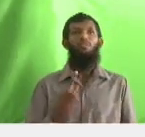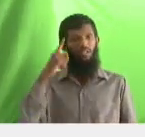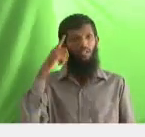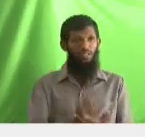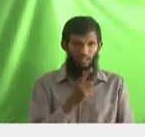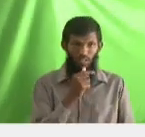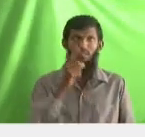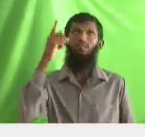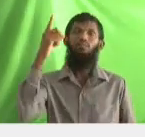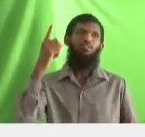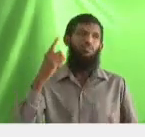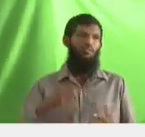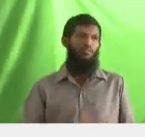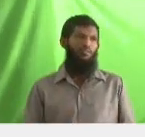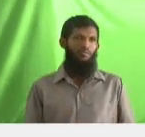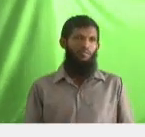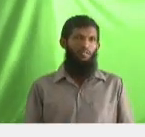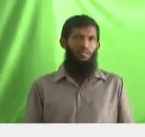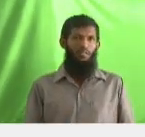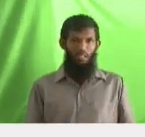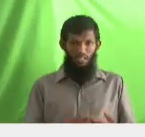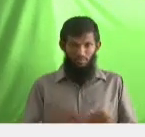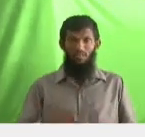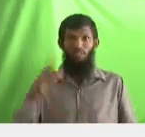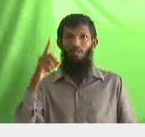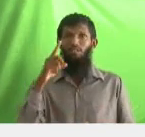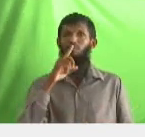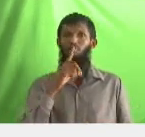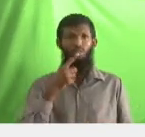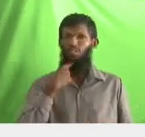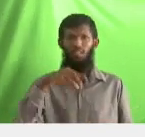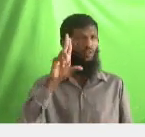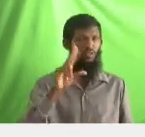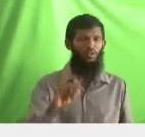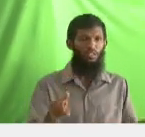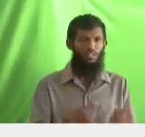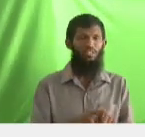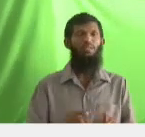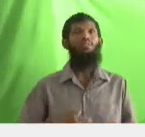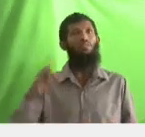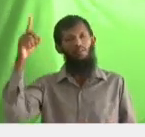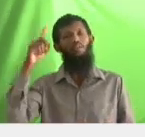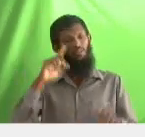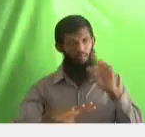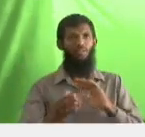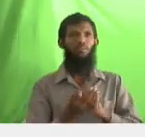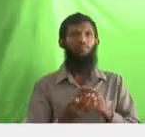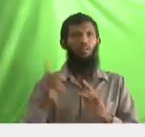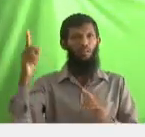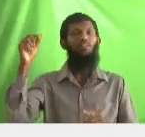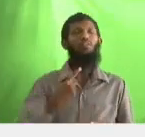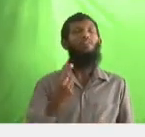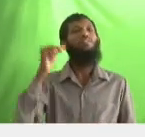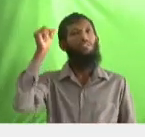time He has prohibited something, it is because of the detriment therein. Every time He has said that something